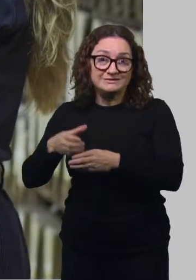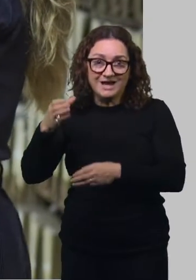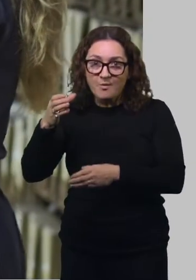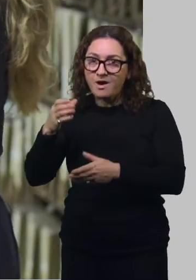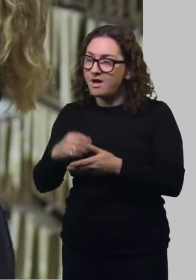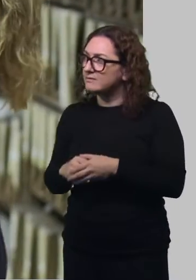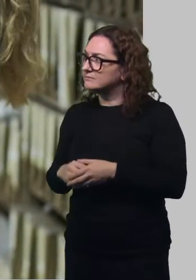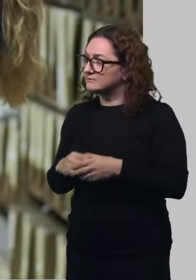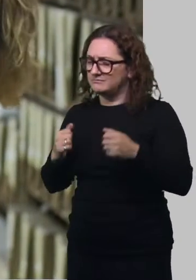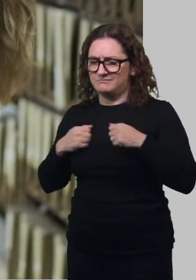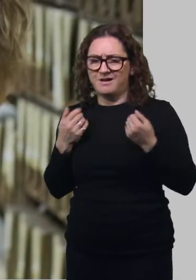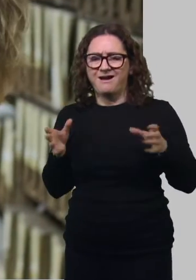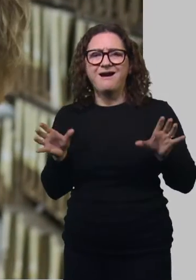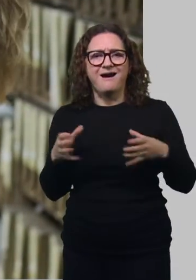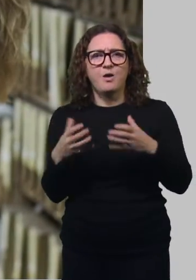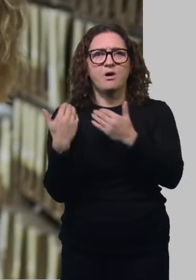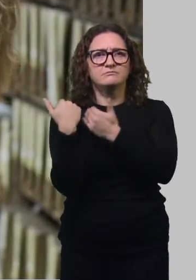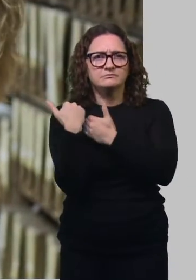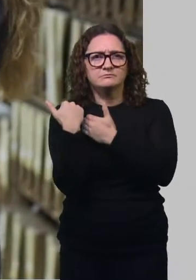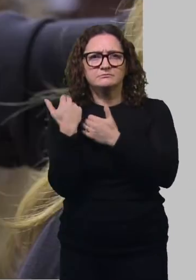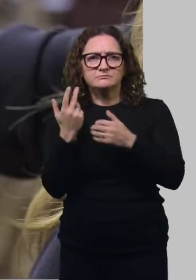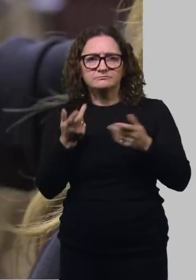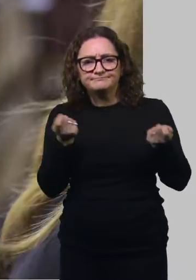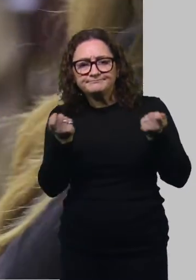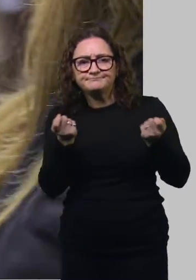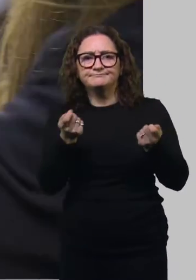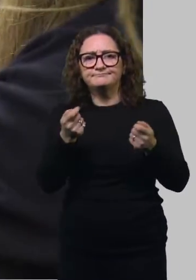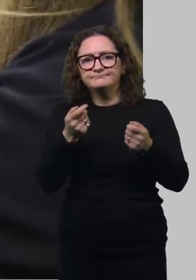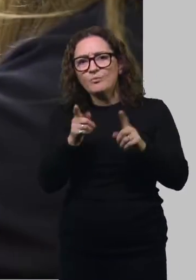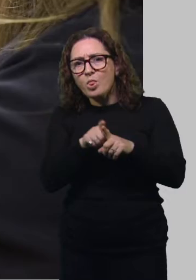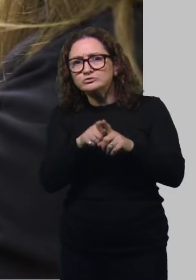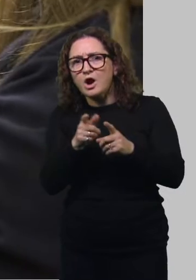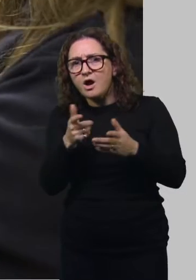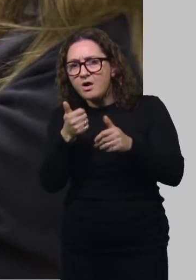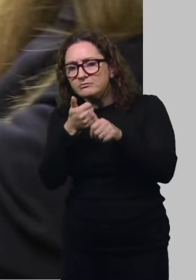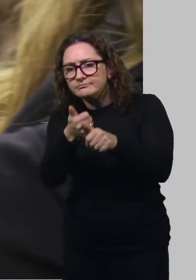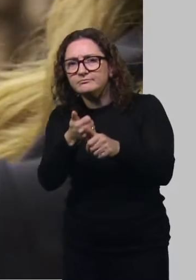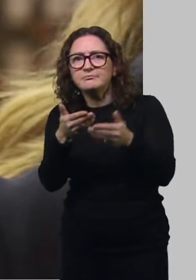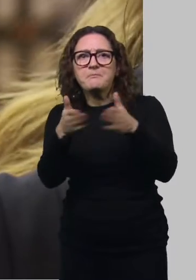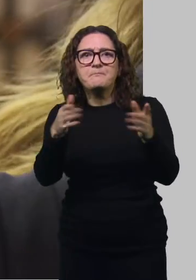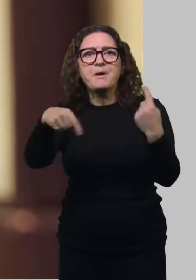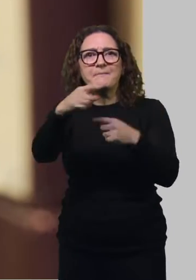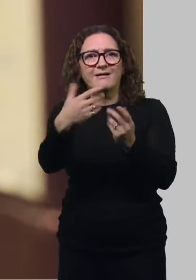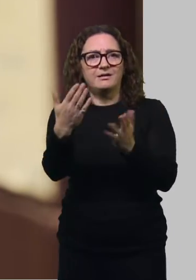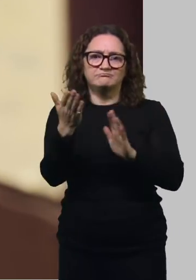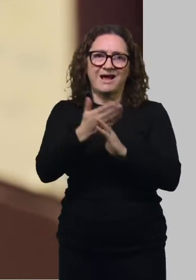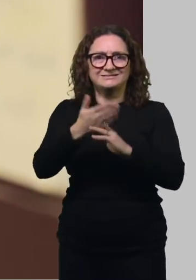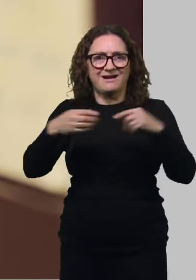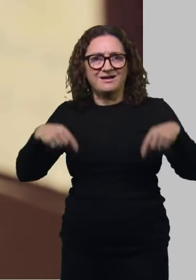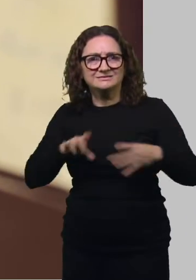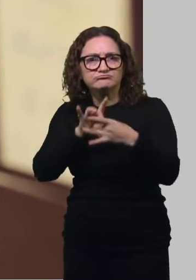is responsible for facilitating public access to and engagement with the collection now and in the future. How do we do